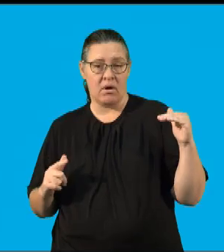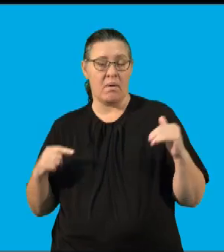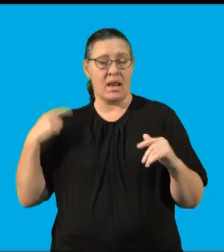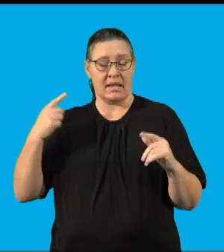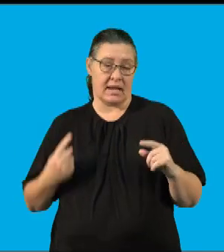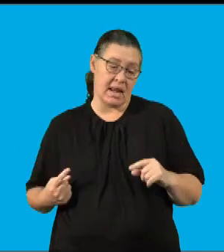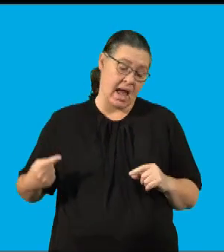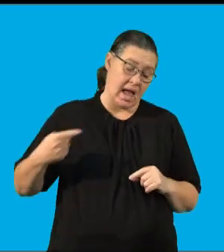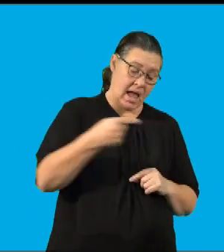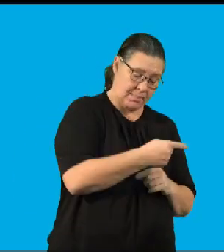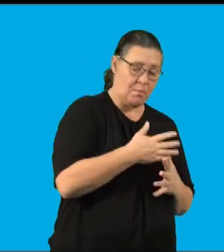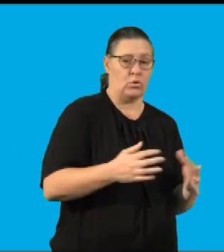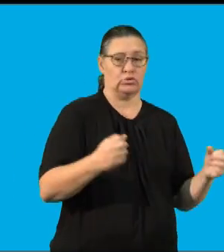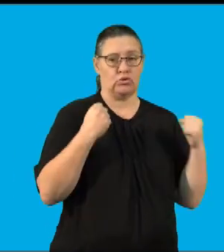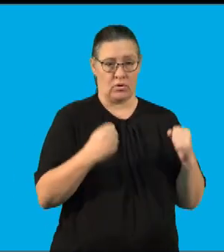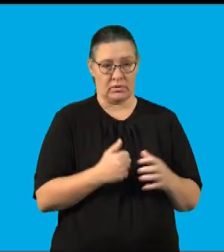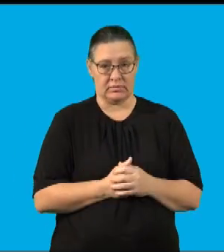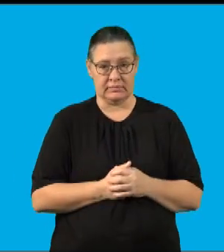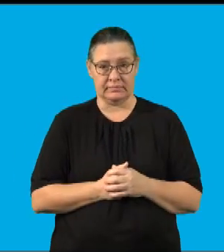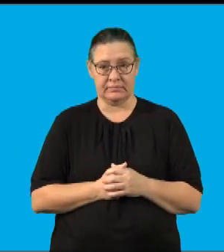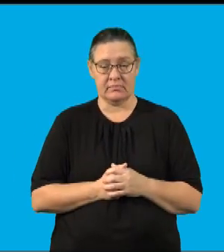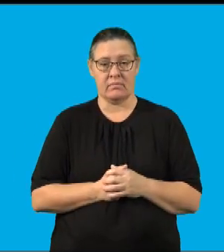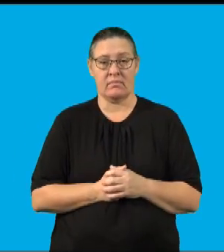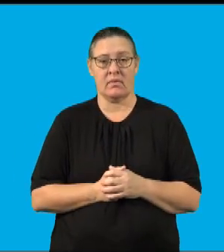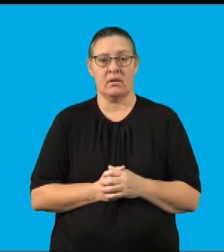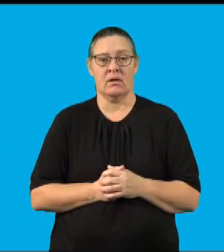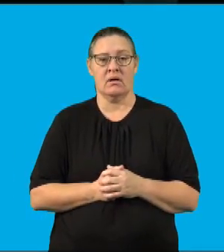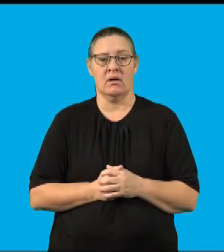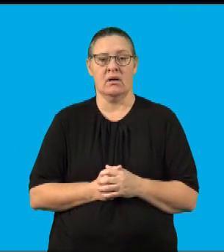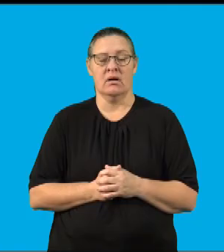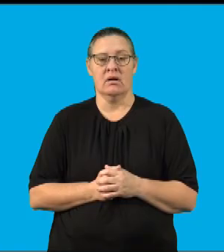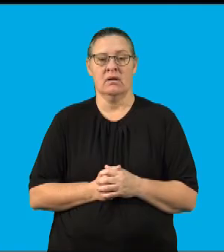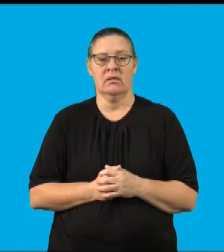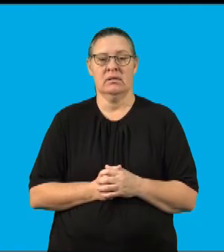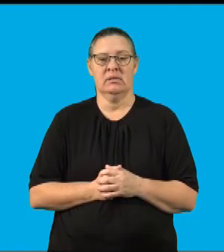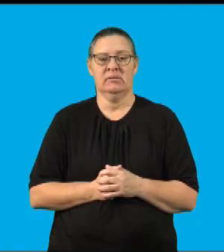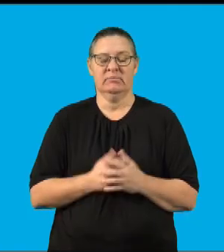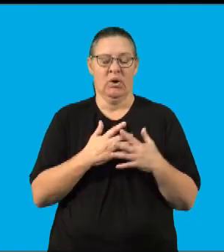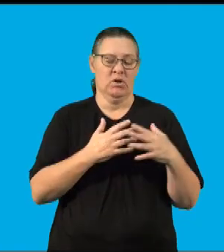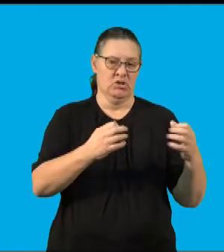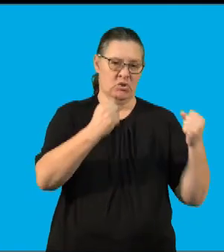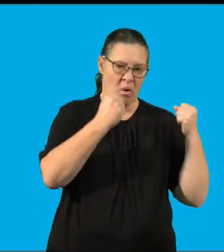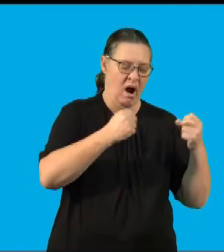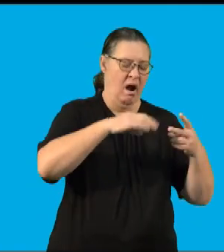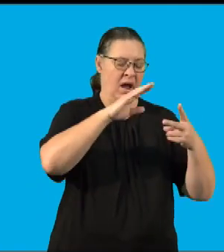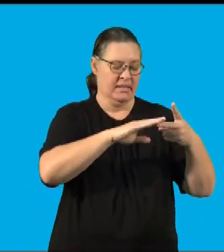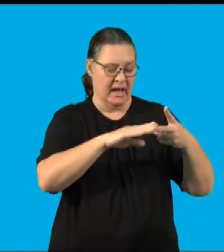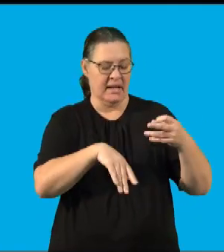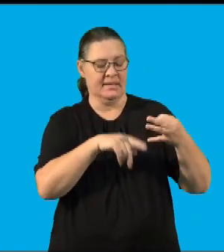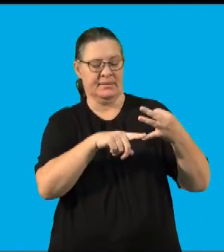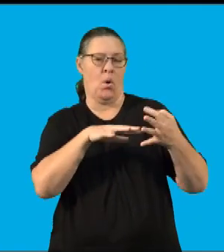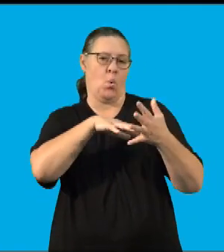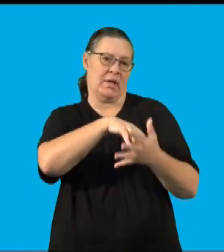from London forces going to hydrogen bonds, the strength is increasing. So these ones, this is the strongest one, followed